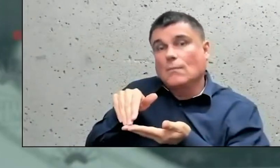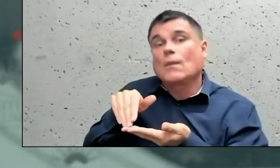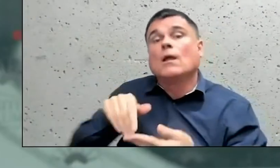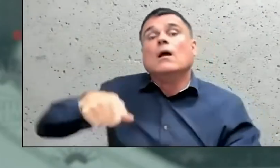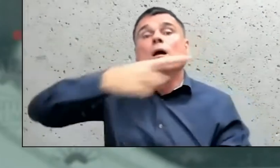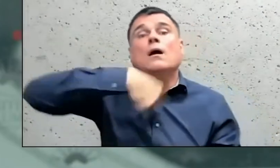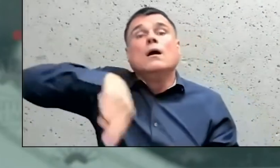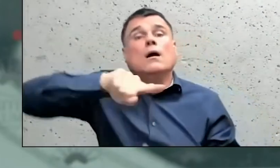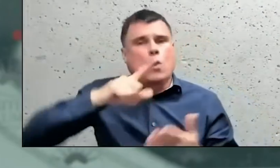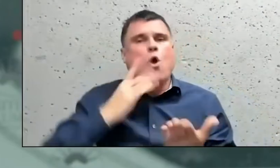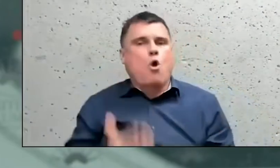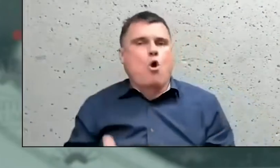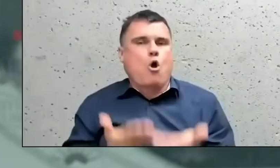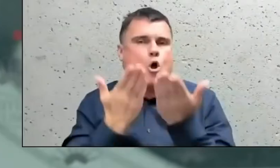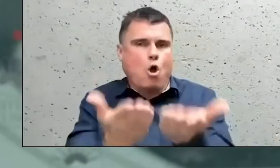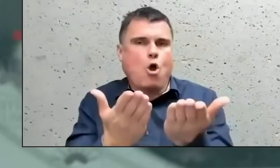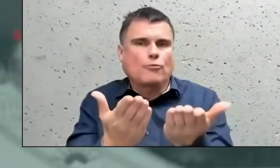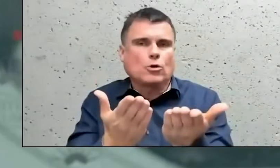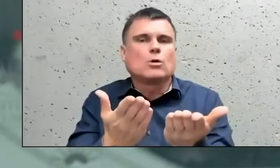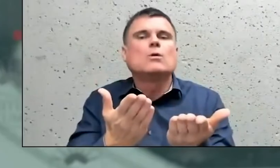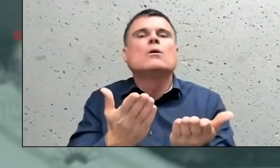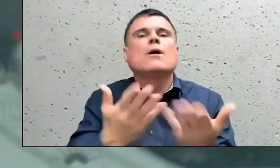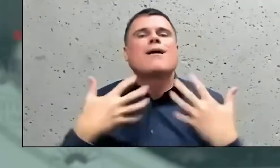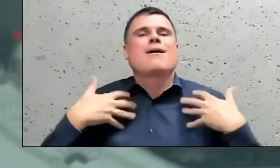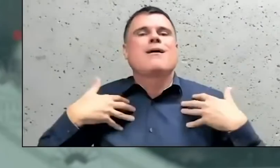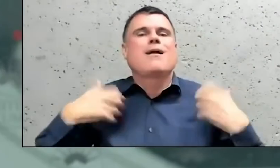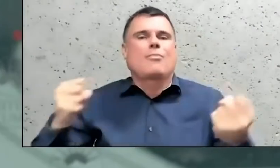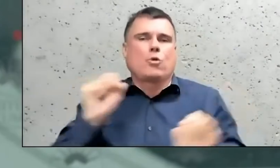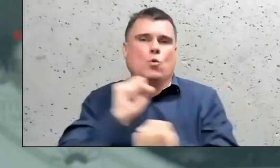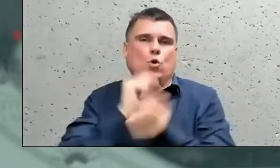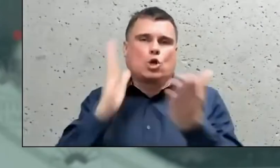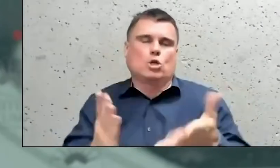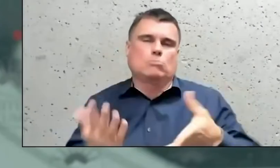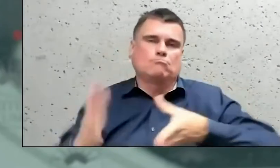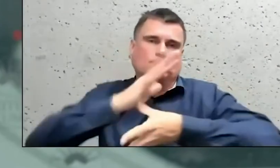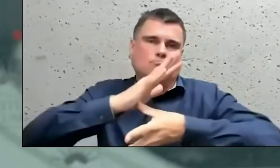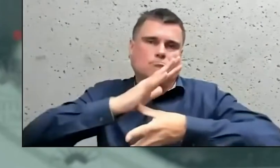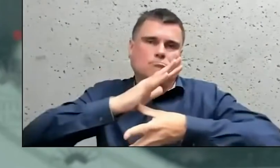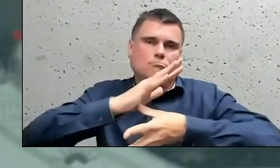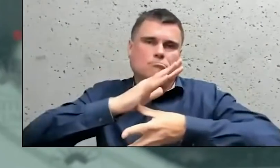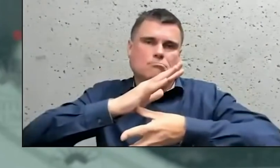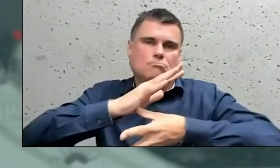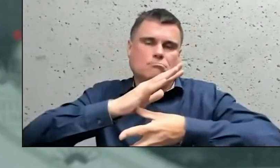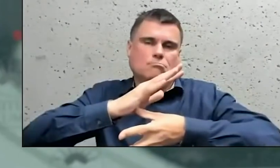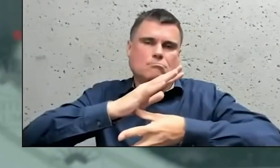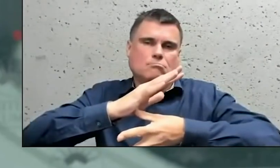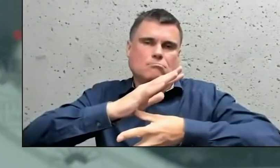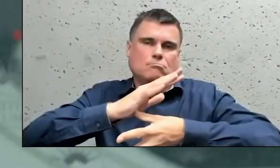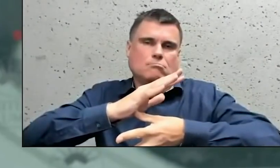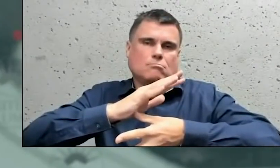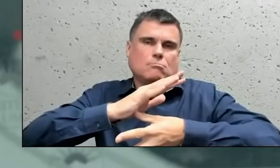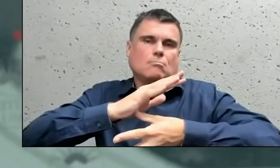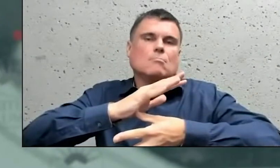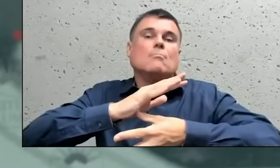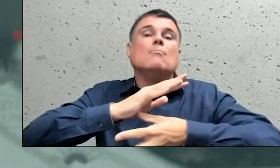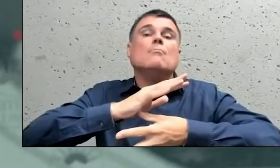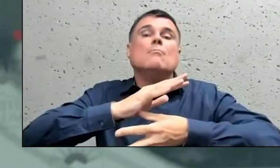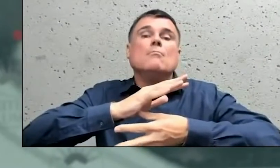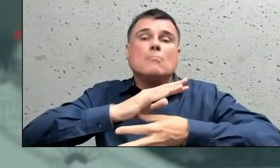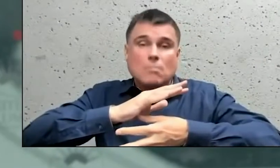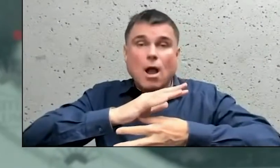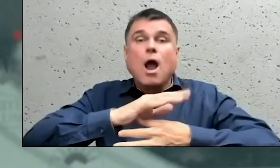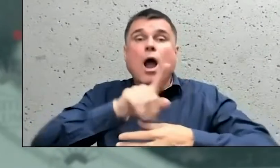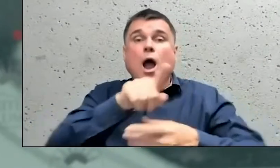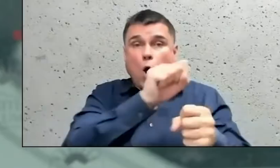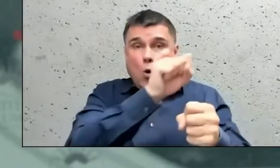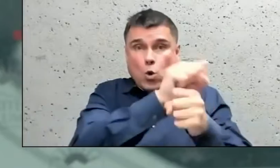the PHO order and who want this vaccine as an option for them to continue to safely work in healthcare. So that